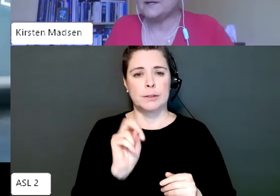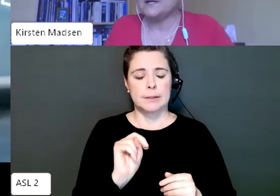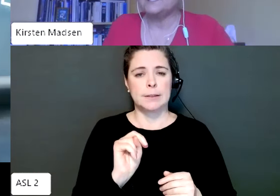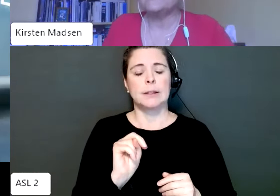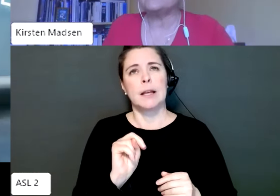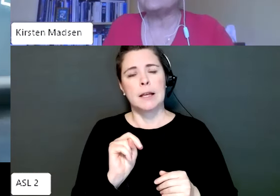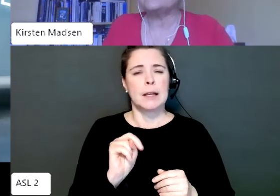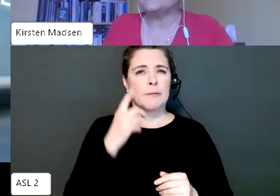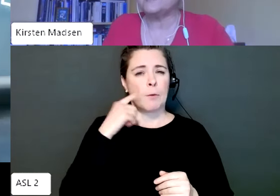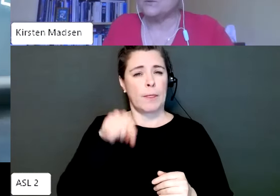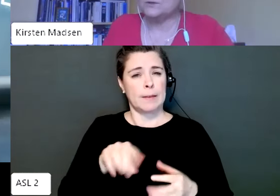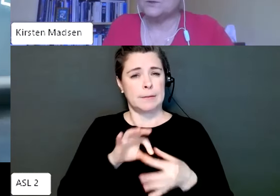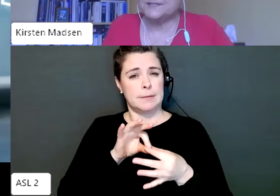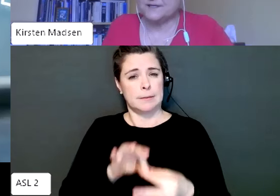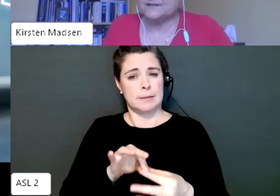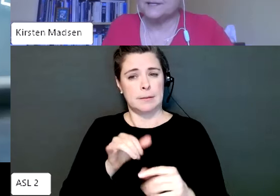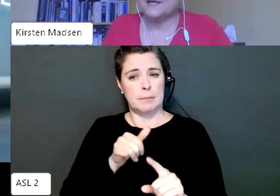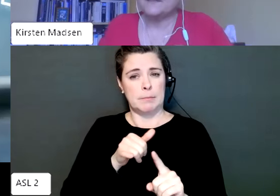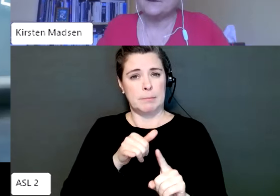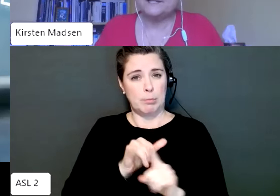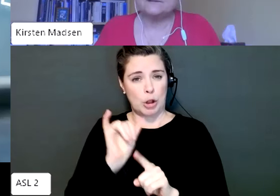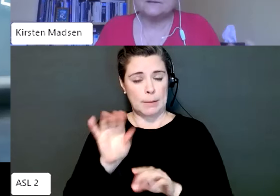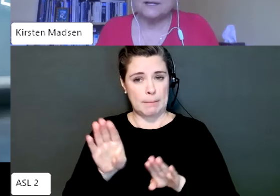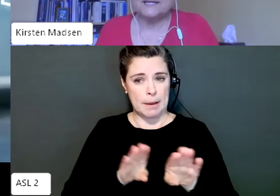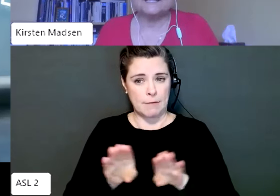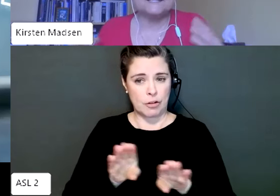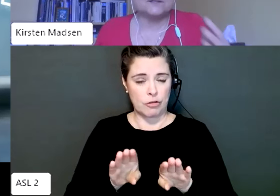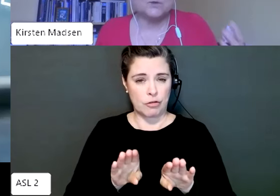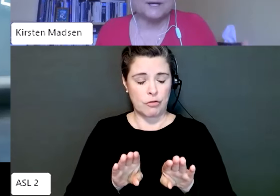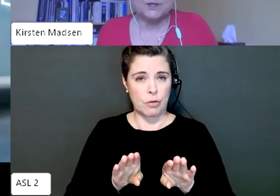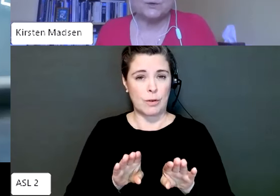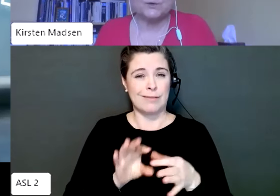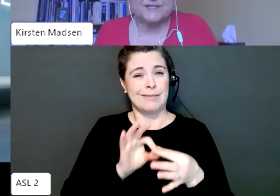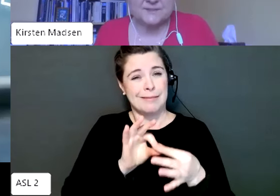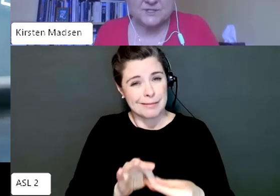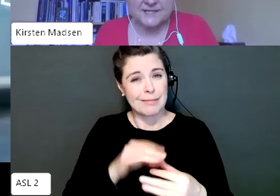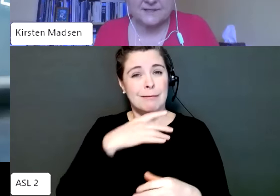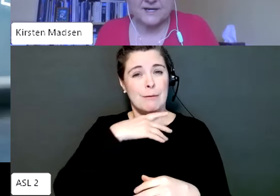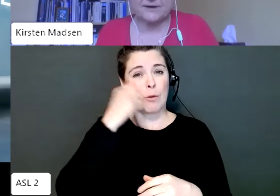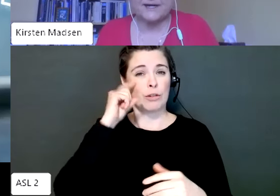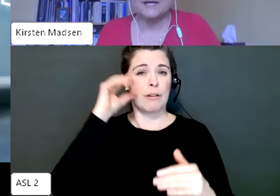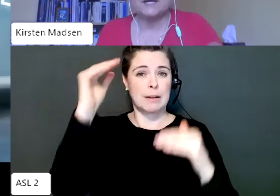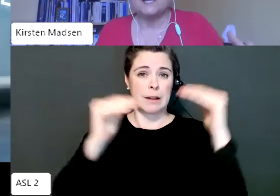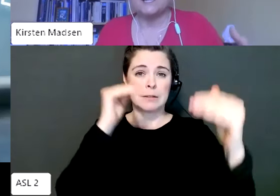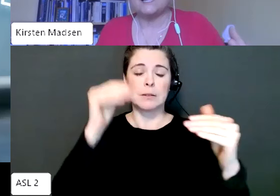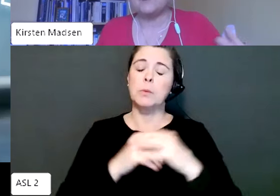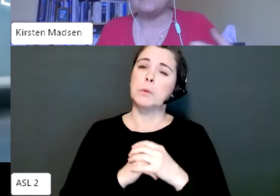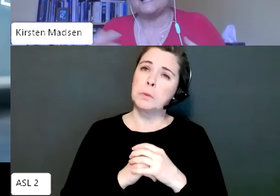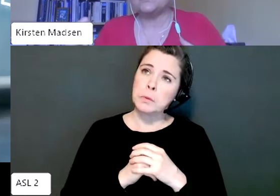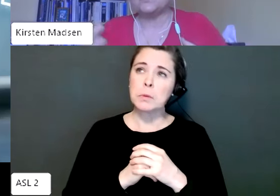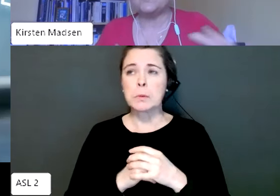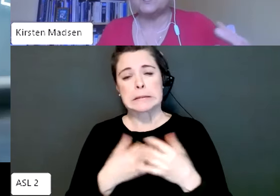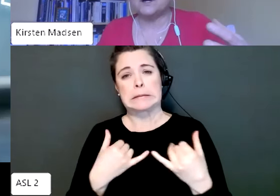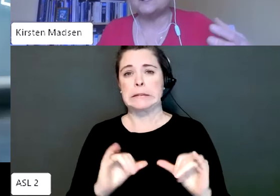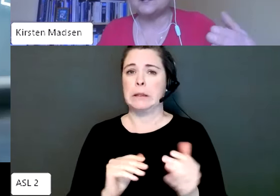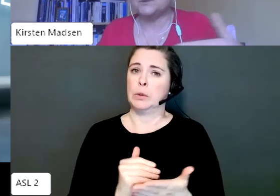behavior, there are in older adults, there isn't a lot. It's still quite new, this particular area. But